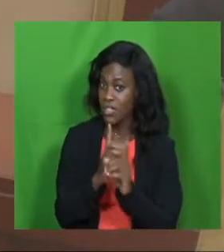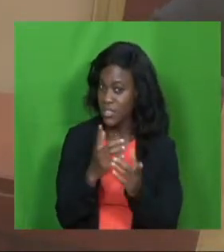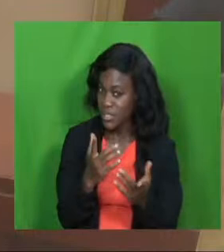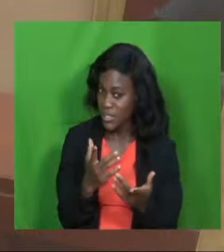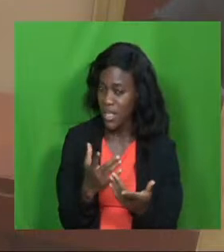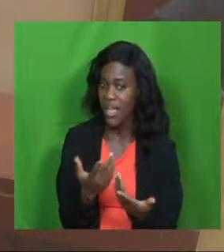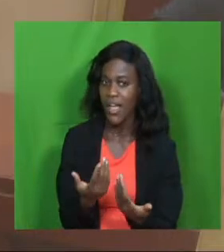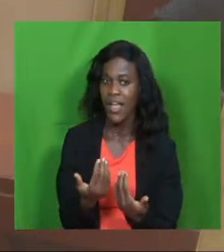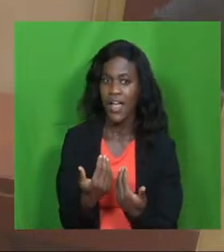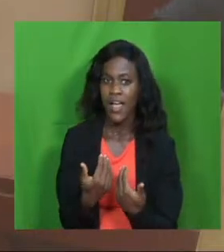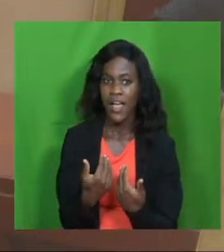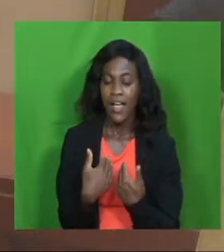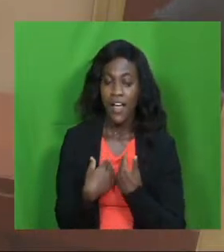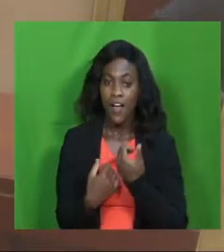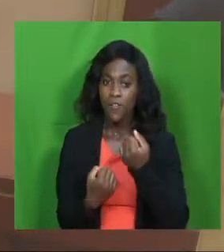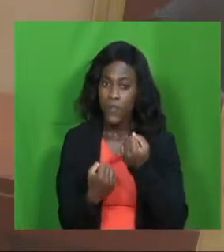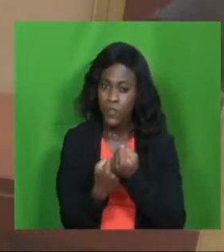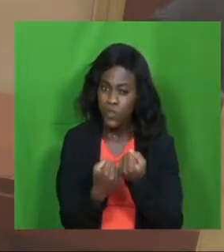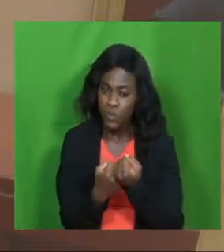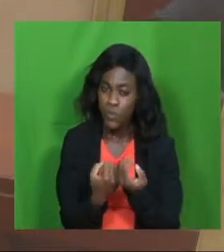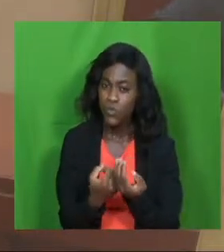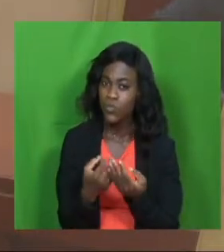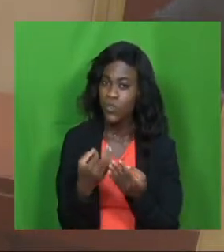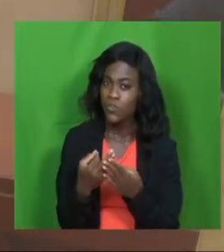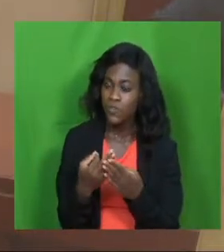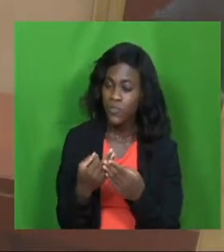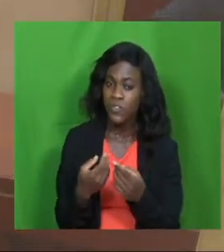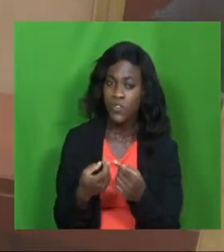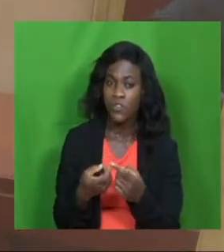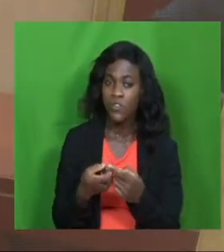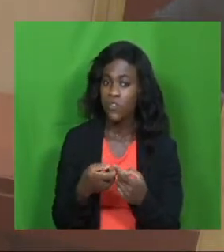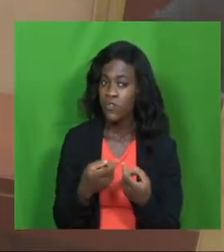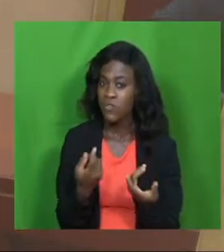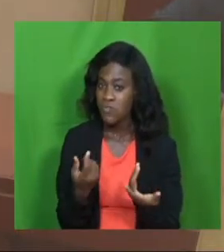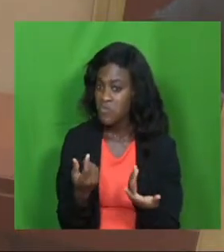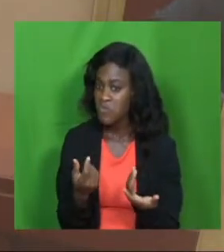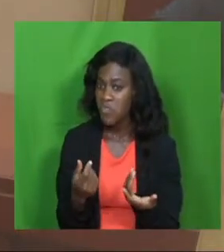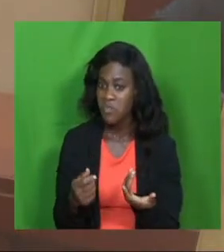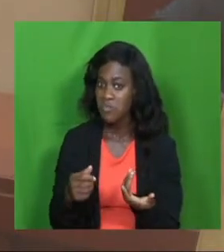they got funding from wherever, any of the